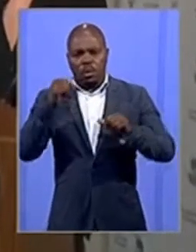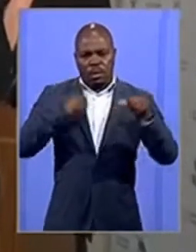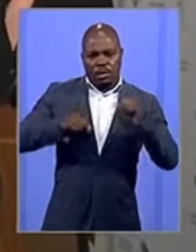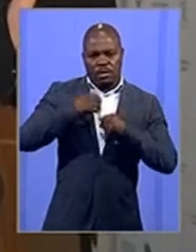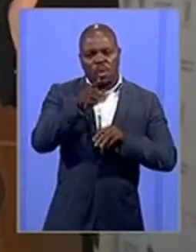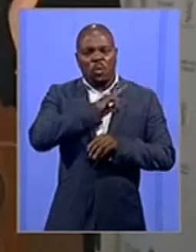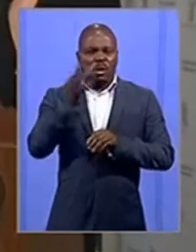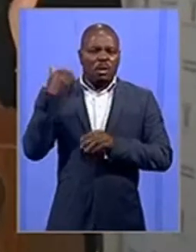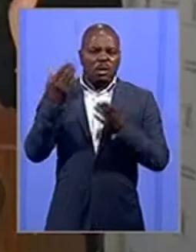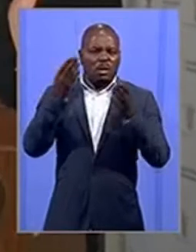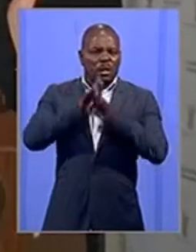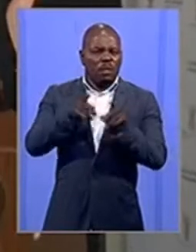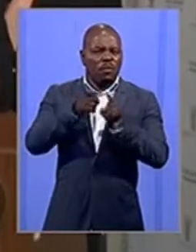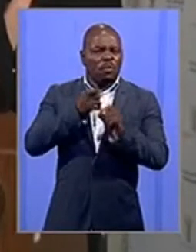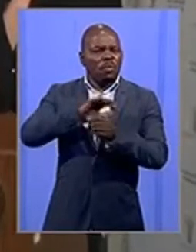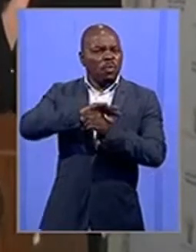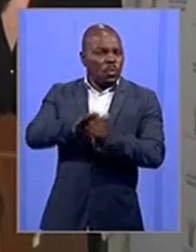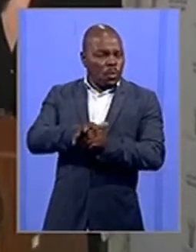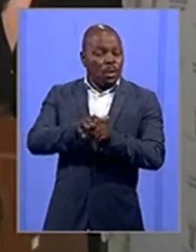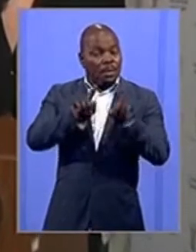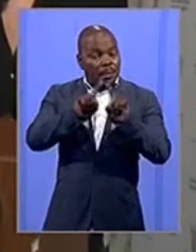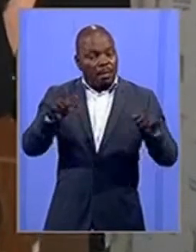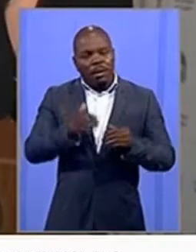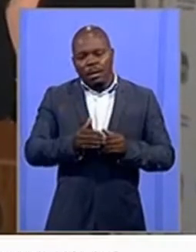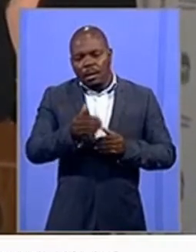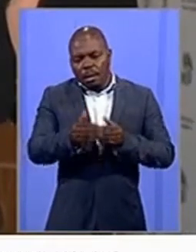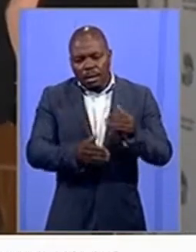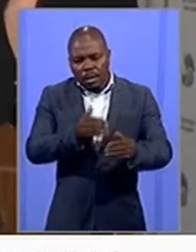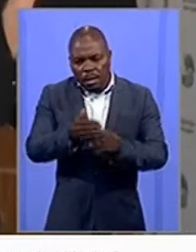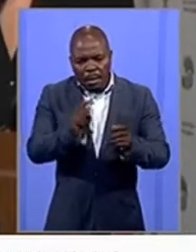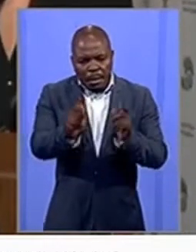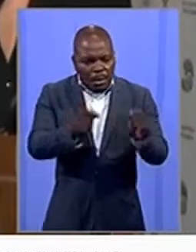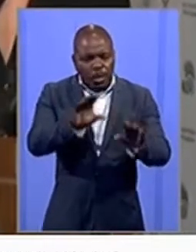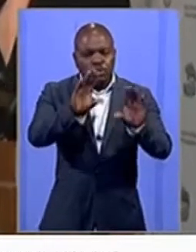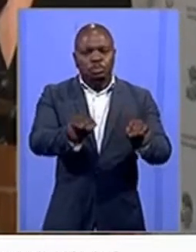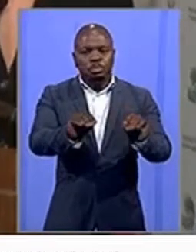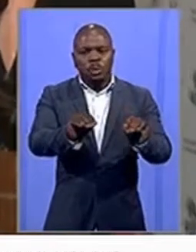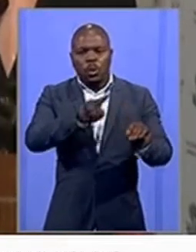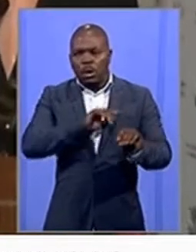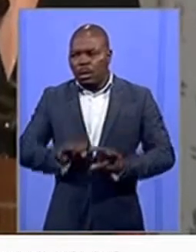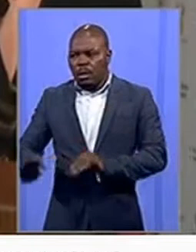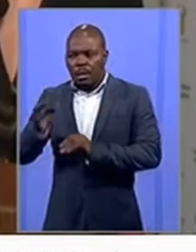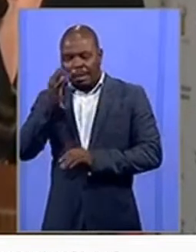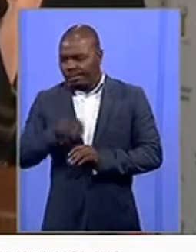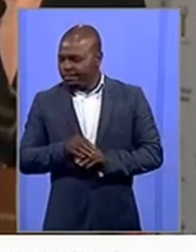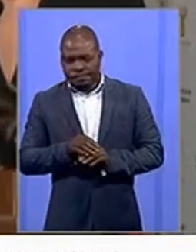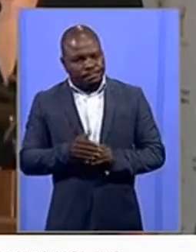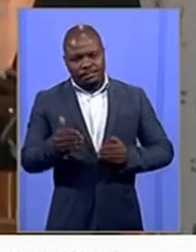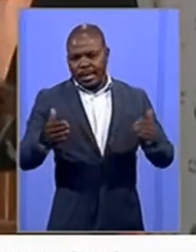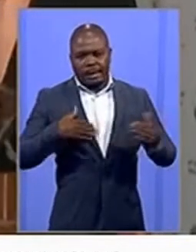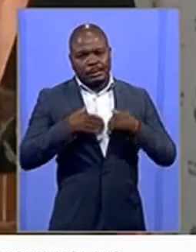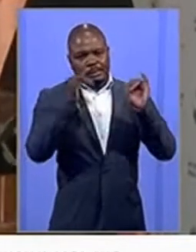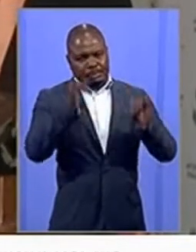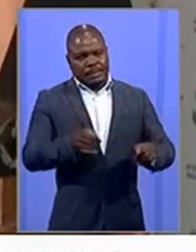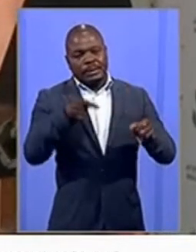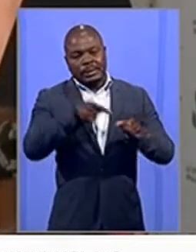sewa sa COVID-19. Empa ha morao mmuso o ile wa kgina tefello ya ditjhelete ka mora menyenyetsi e neng e kuma taolo le tsamaiso e bohlaswa